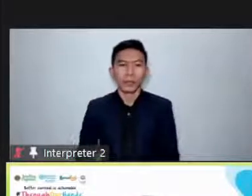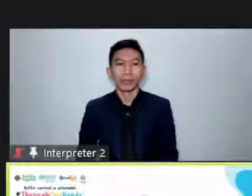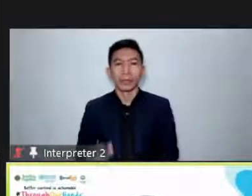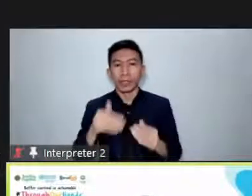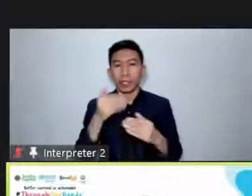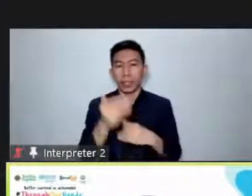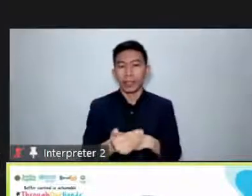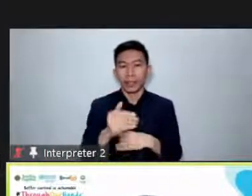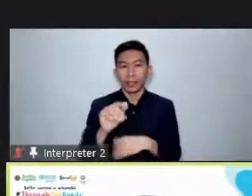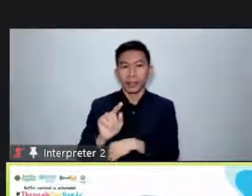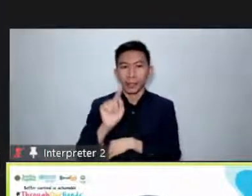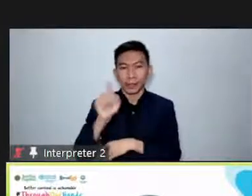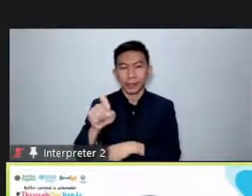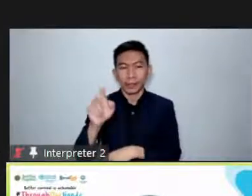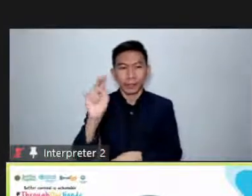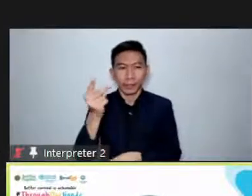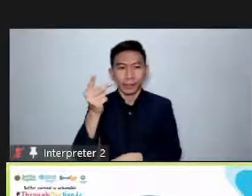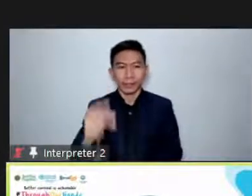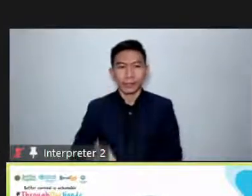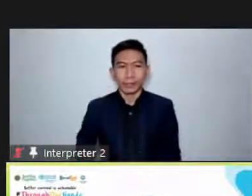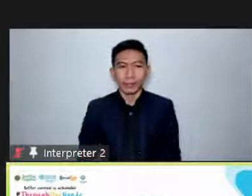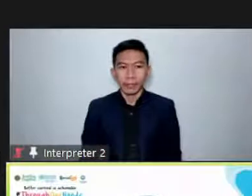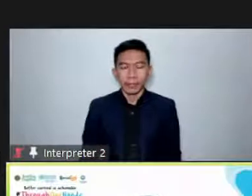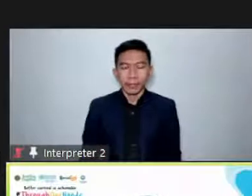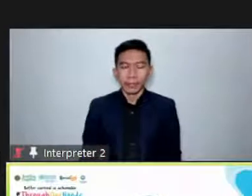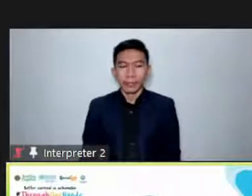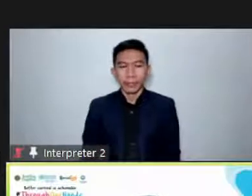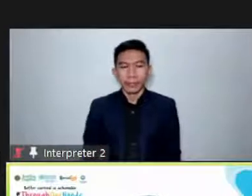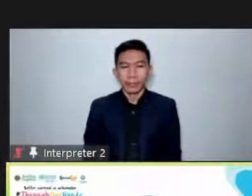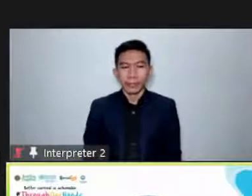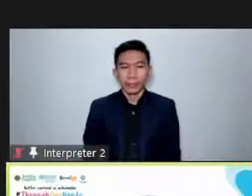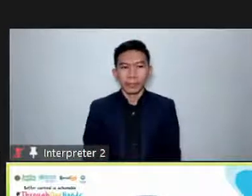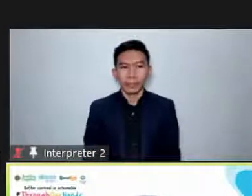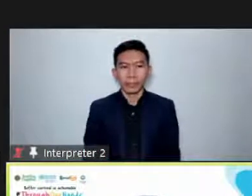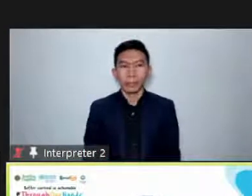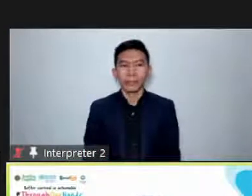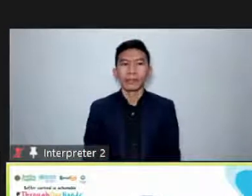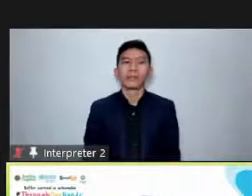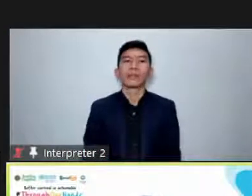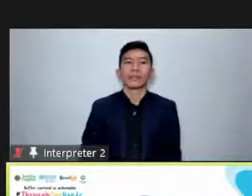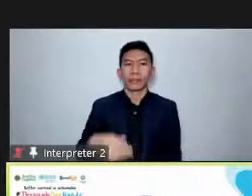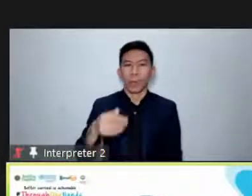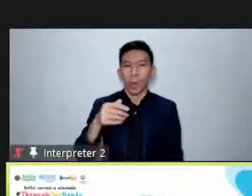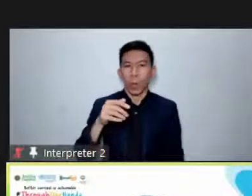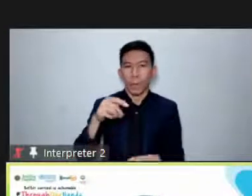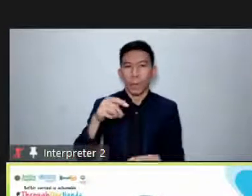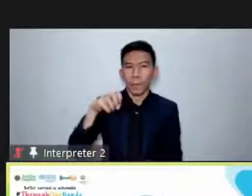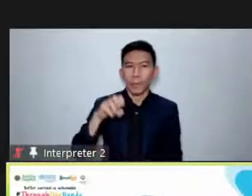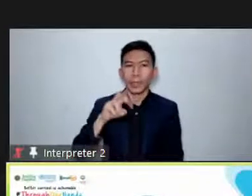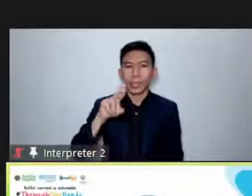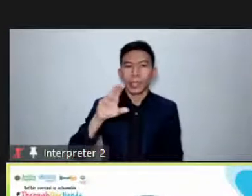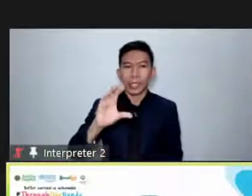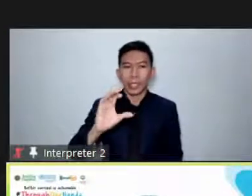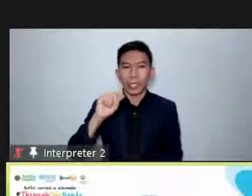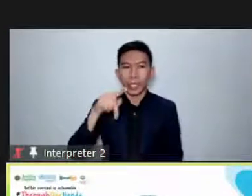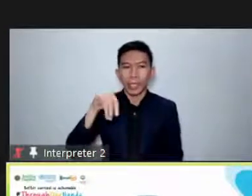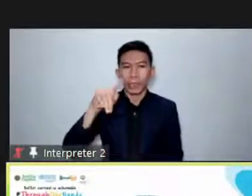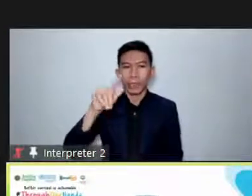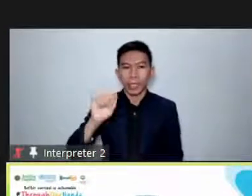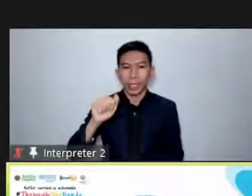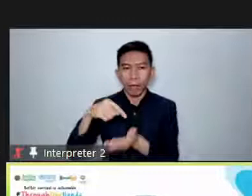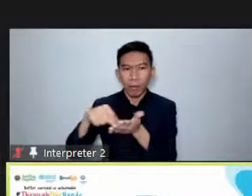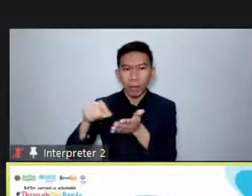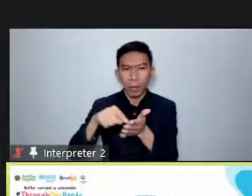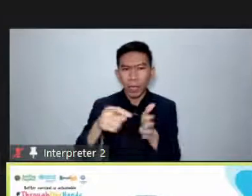question results. What per capita expenditure is required to provide a basic package